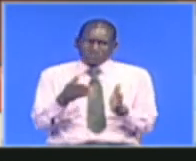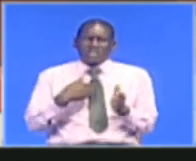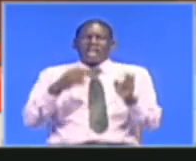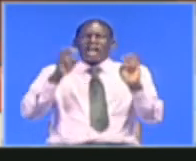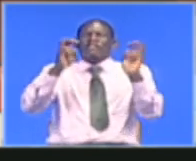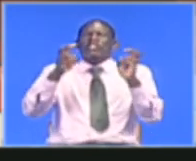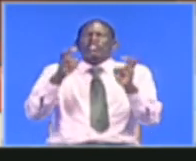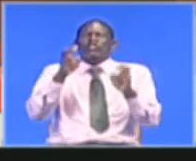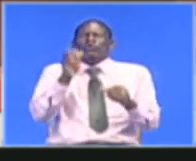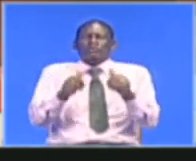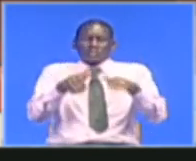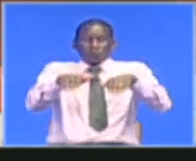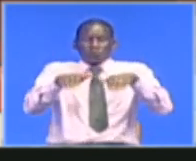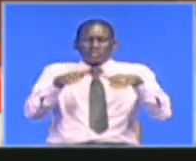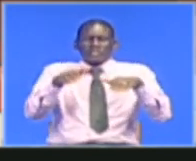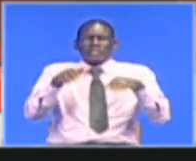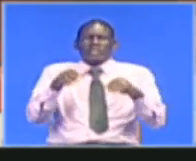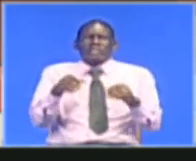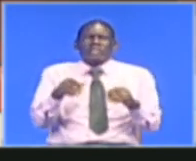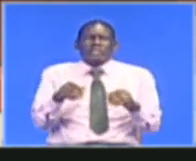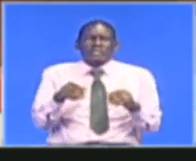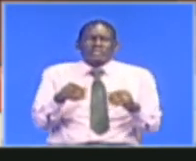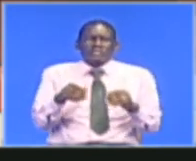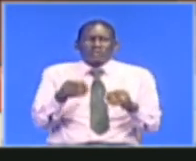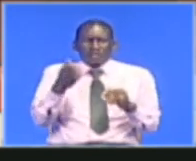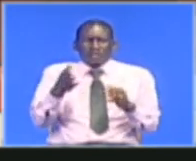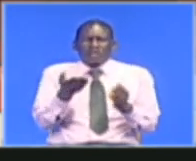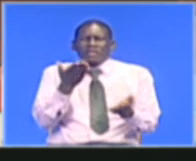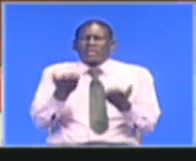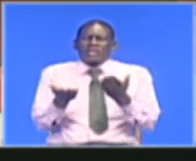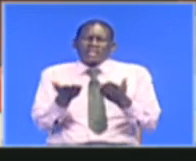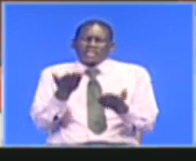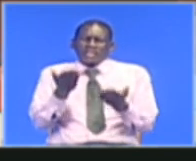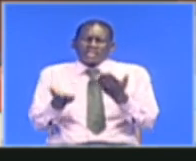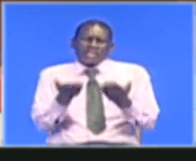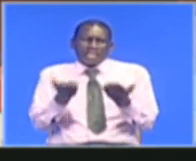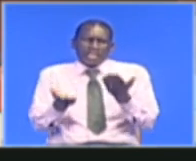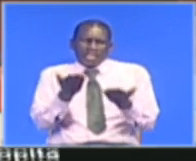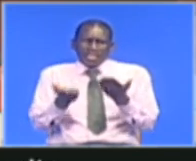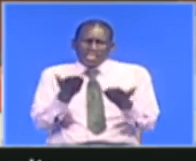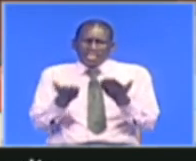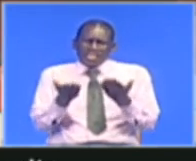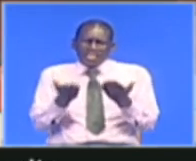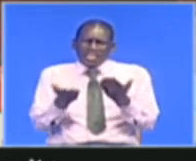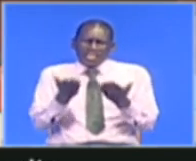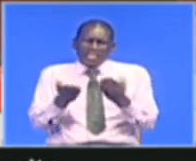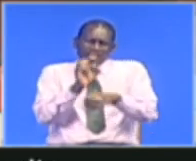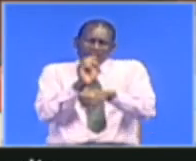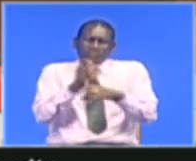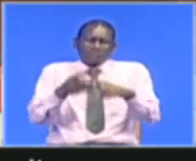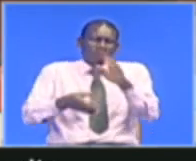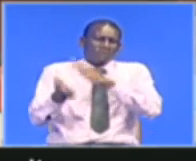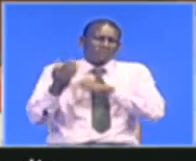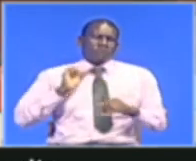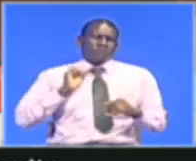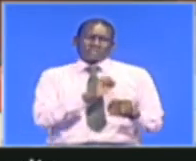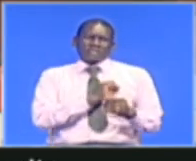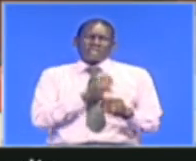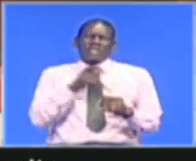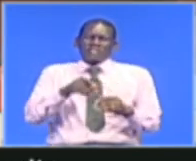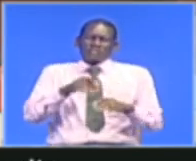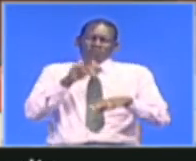still pending. Any advice findings made by the previous Senate, because that would undermine the